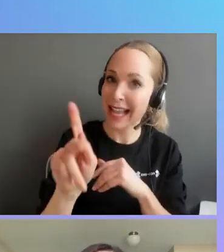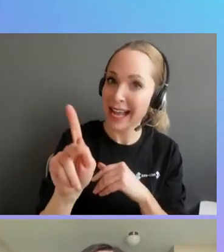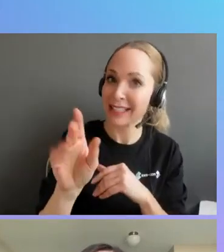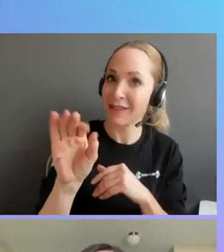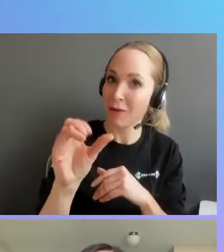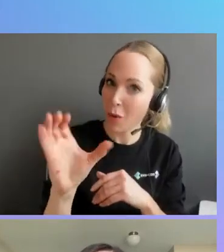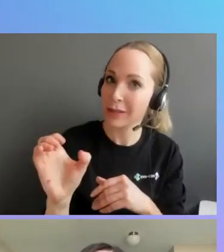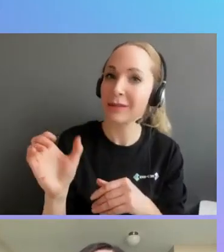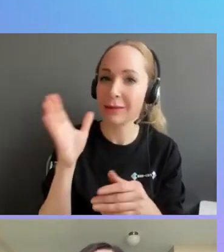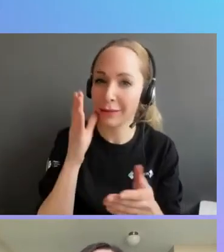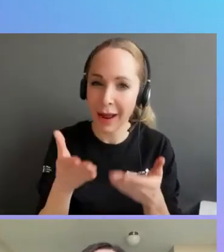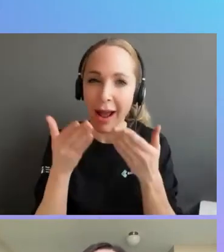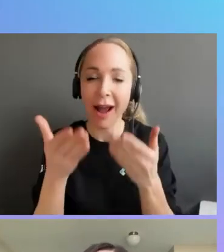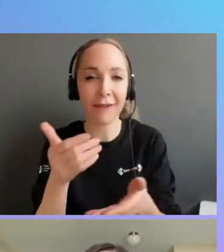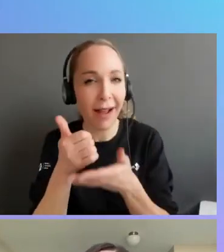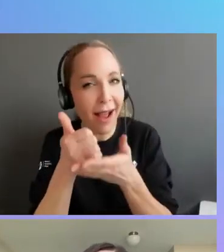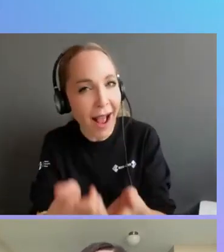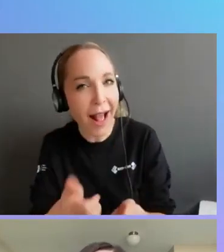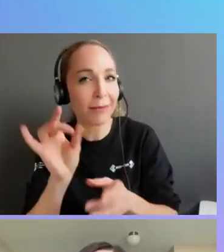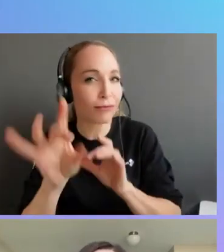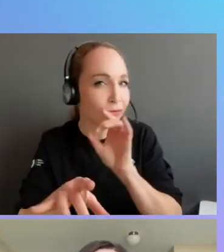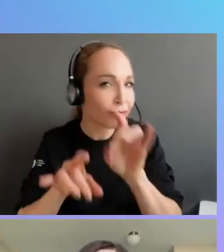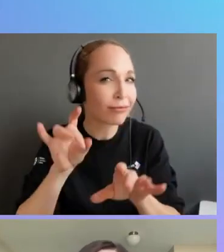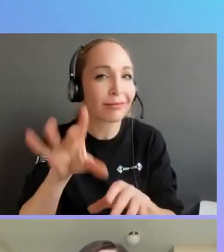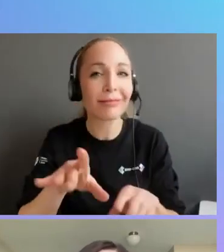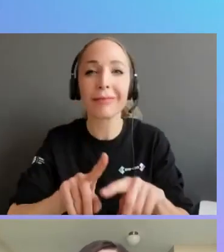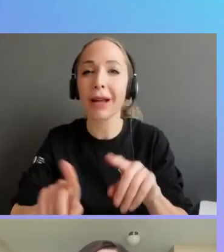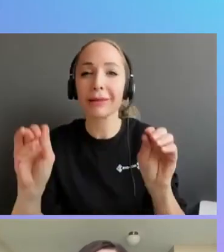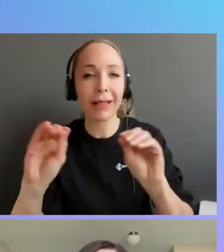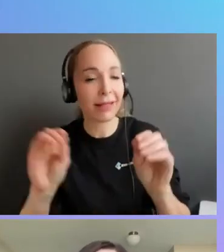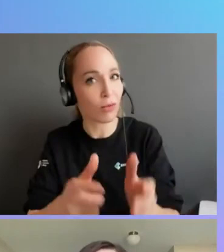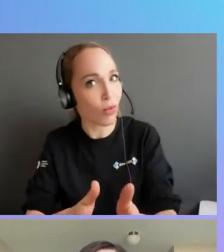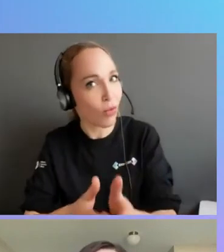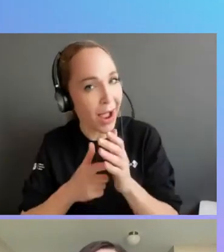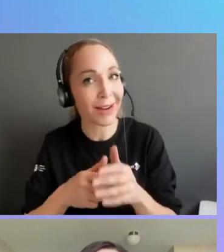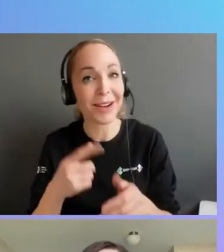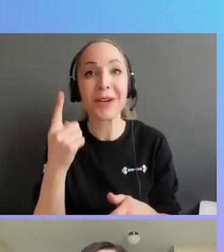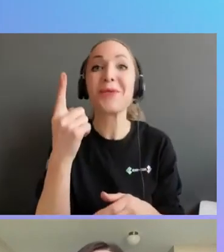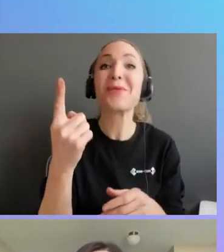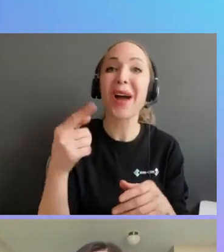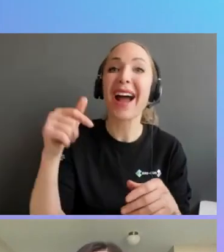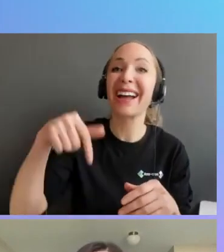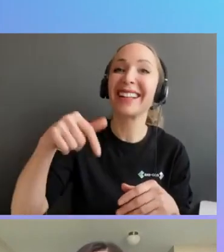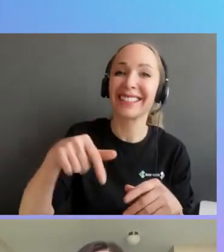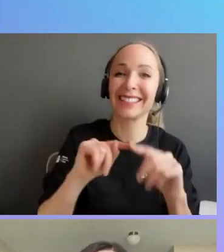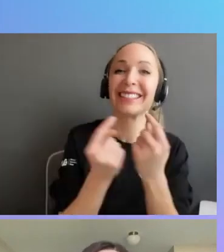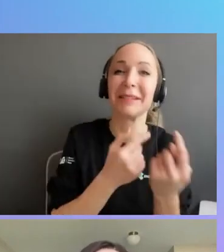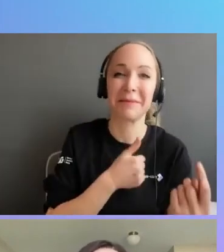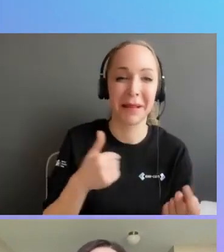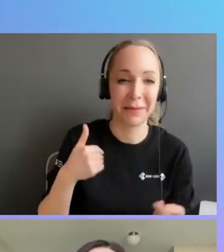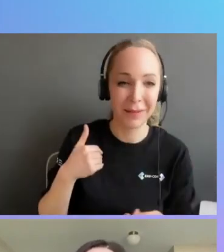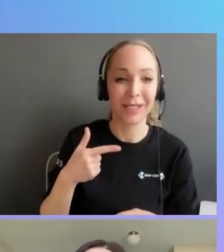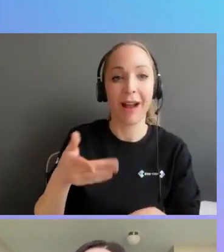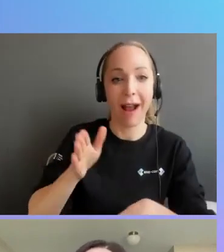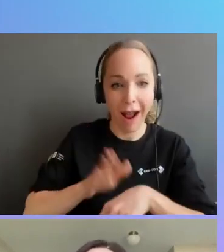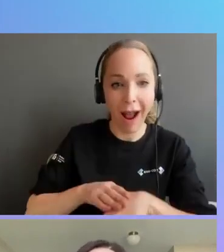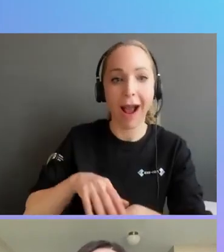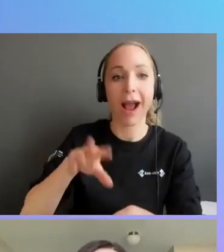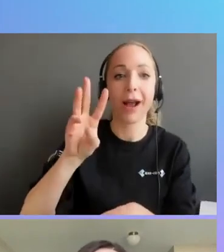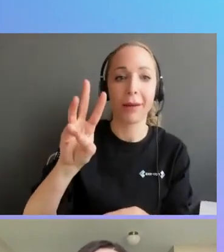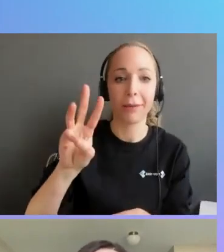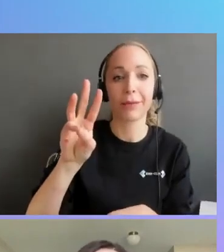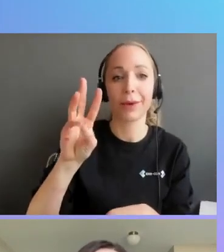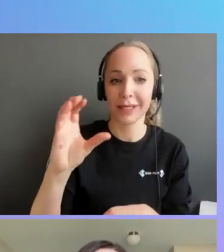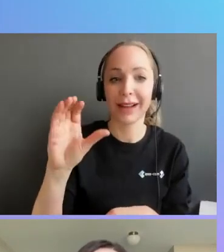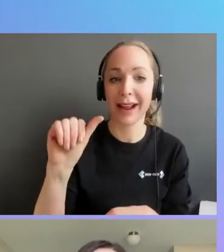requirement like there is for the web. One of our Android team members is actually on this WCAG 2 ICT force here at DQ, which